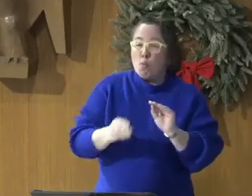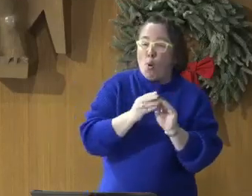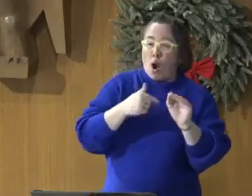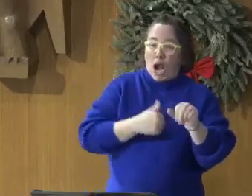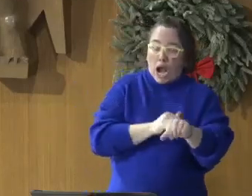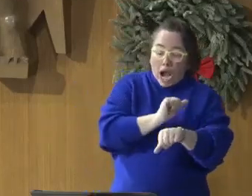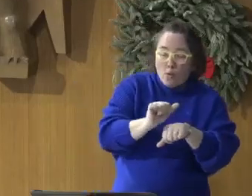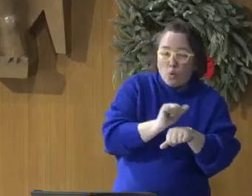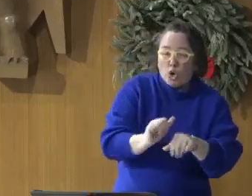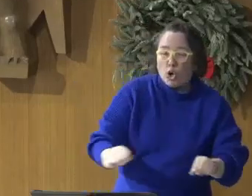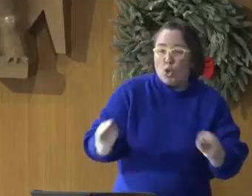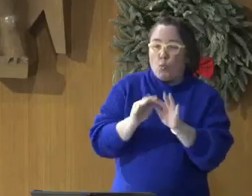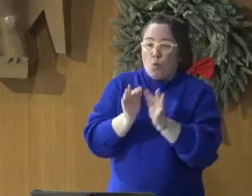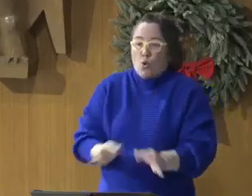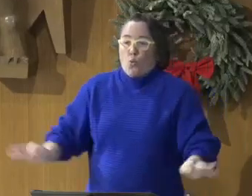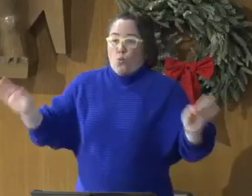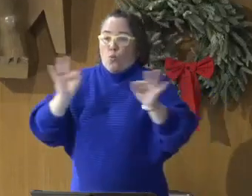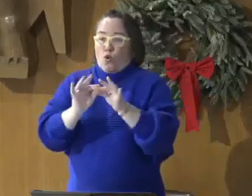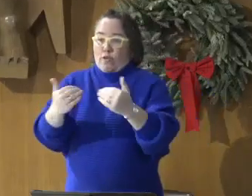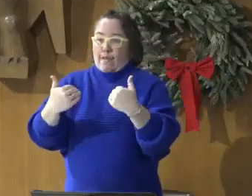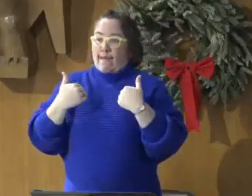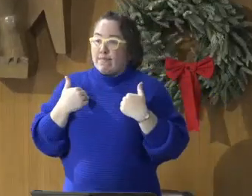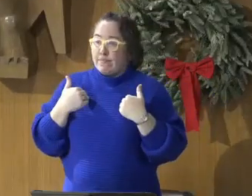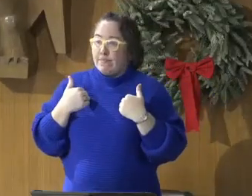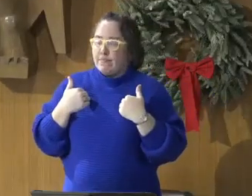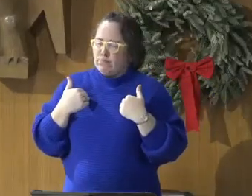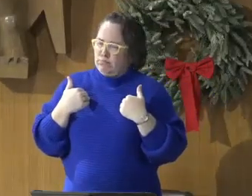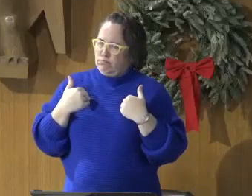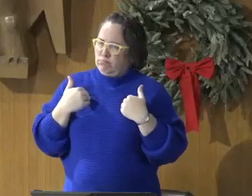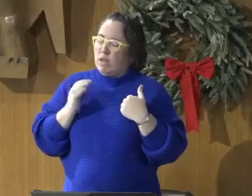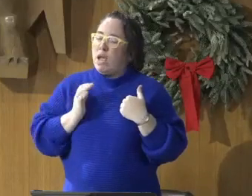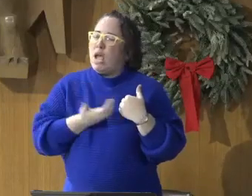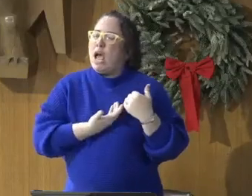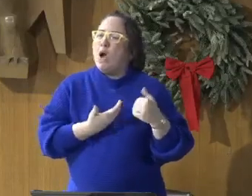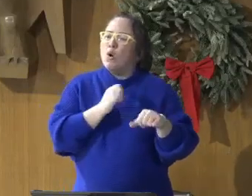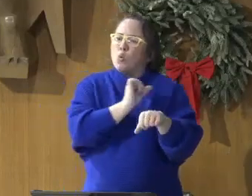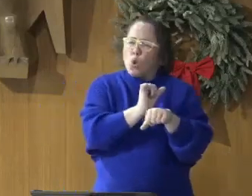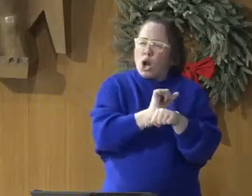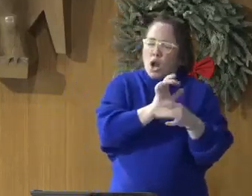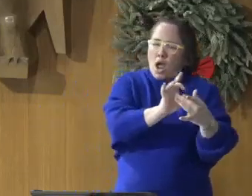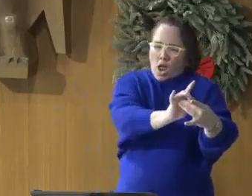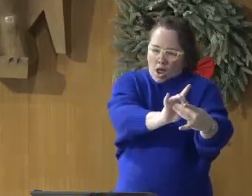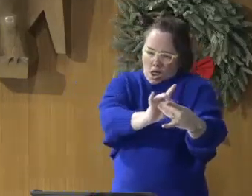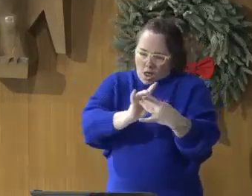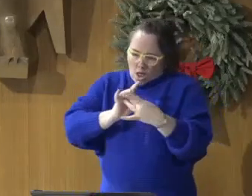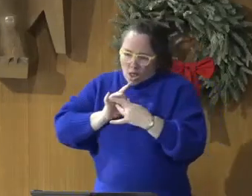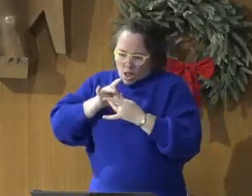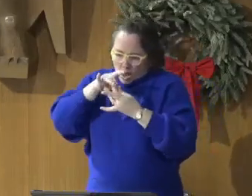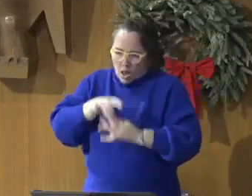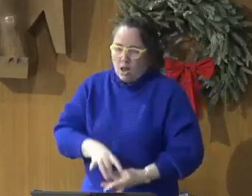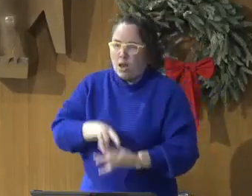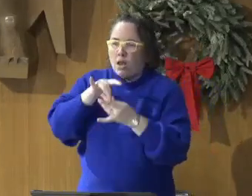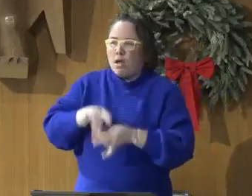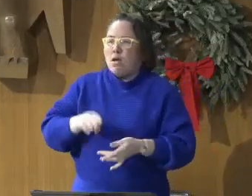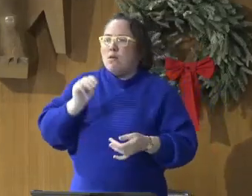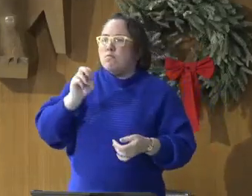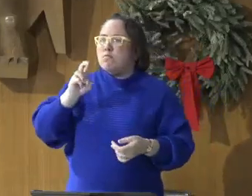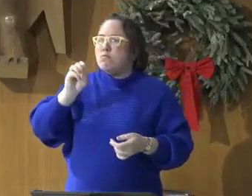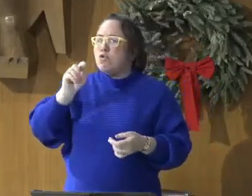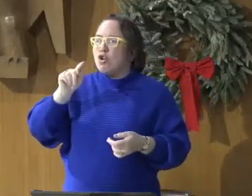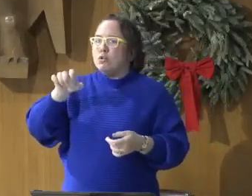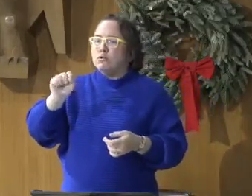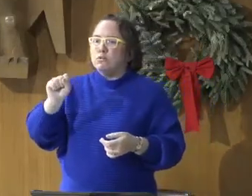worth I have. Our work becomes tied with our morality and not just in the sense of the